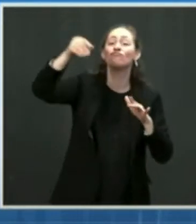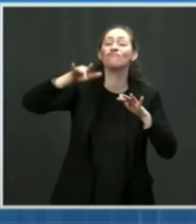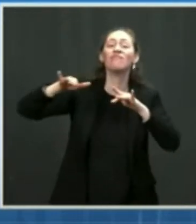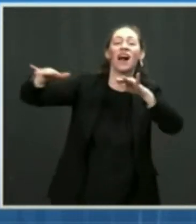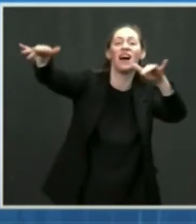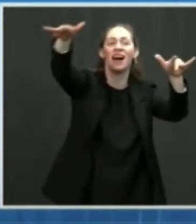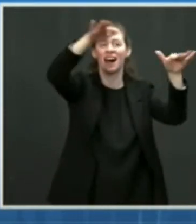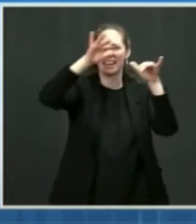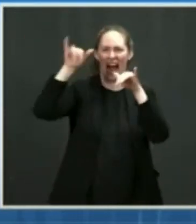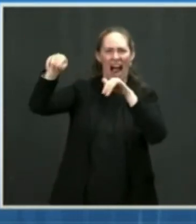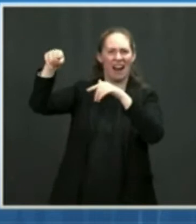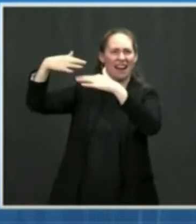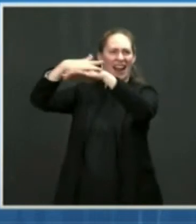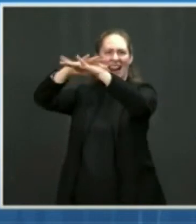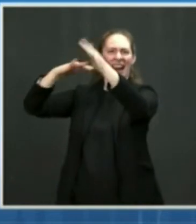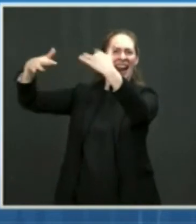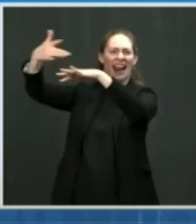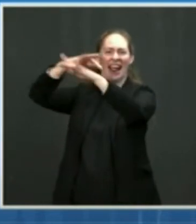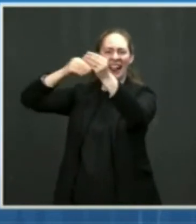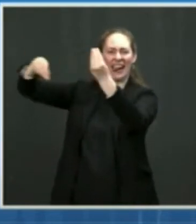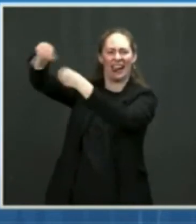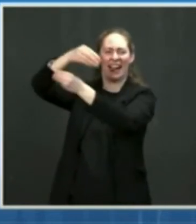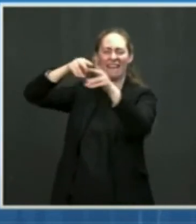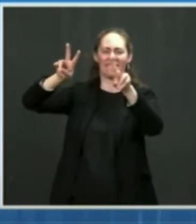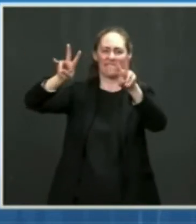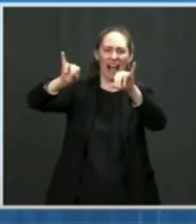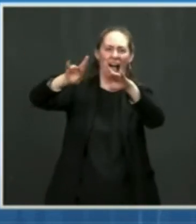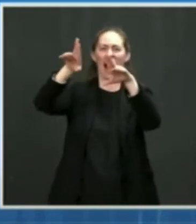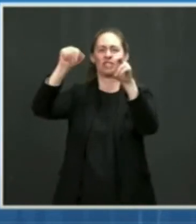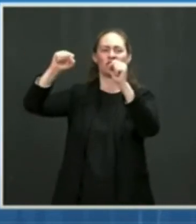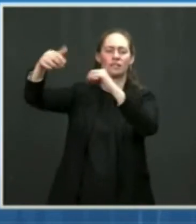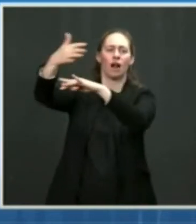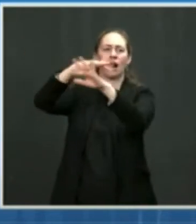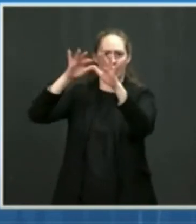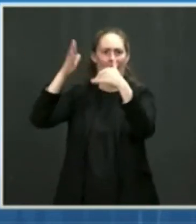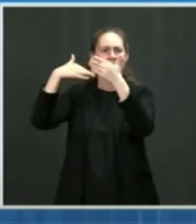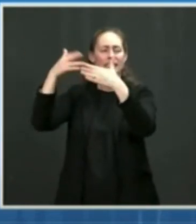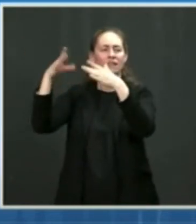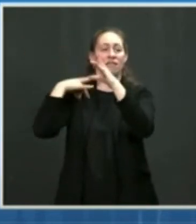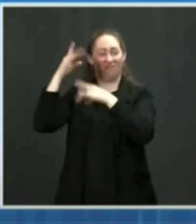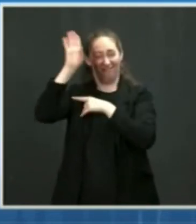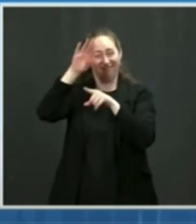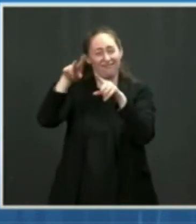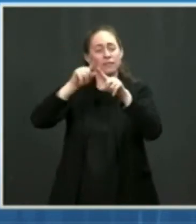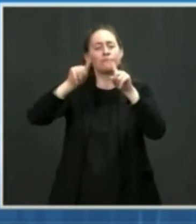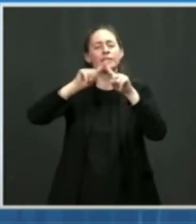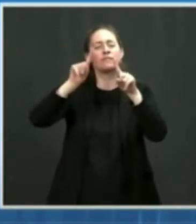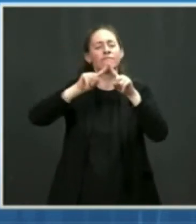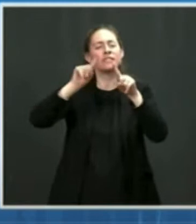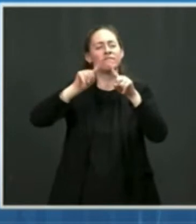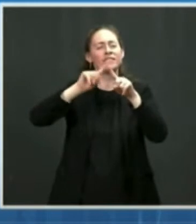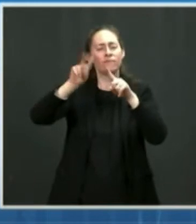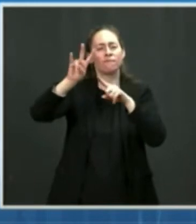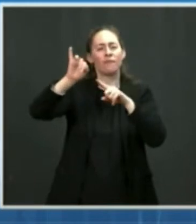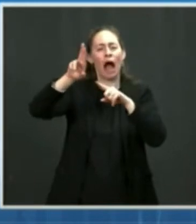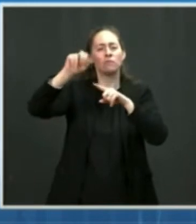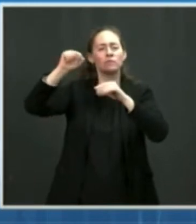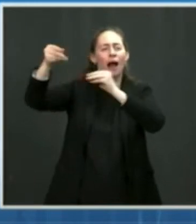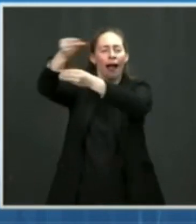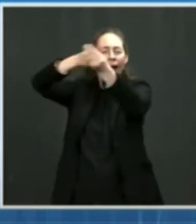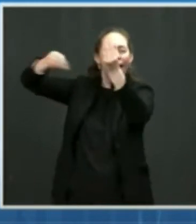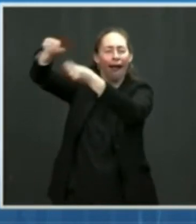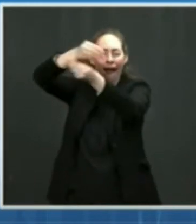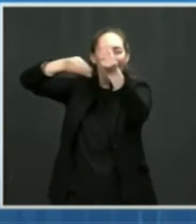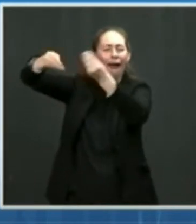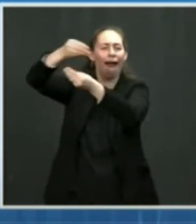of infections going on, 80,000 new infections in one day, that there is an issue there that you've got to be careful with. And I